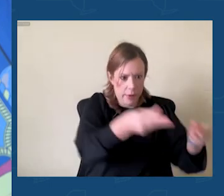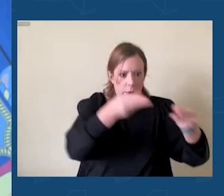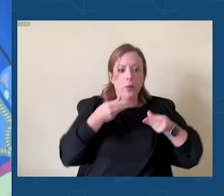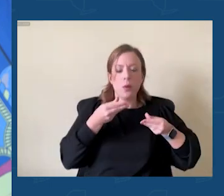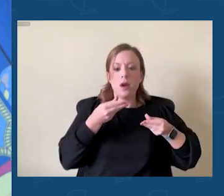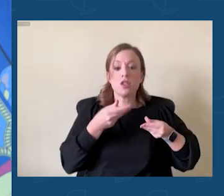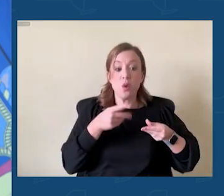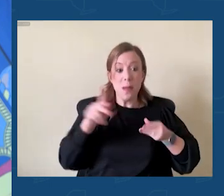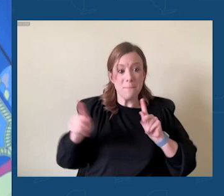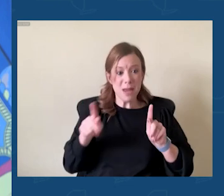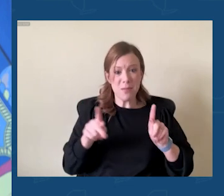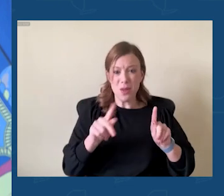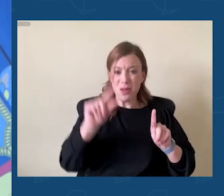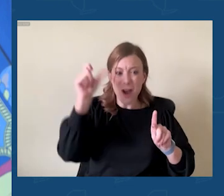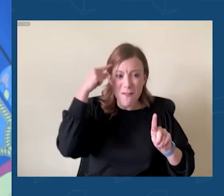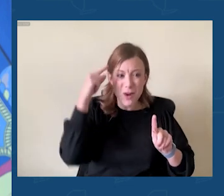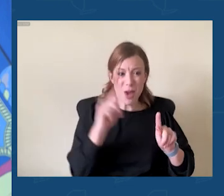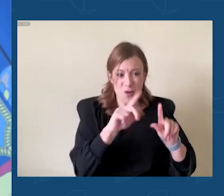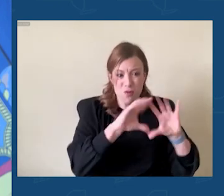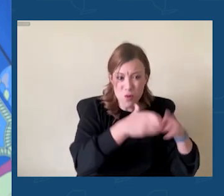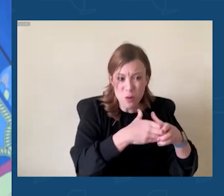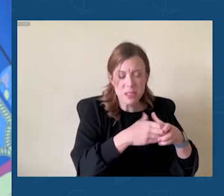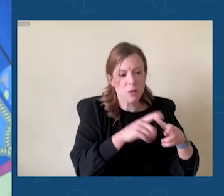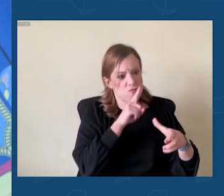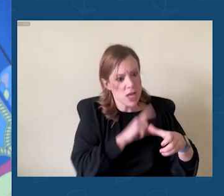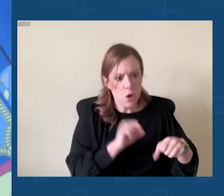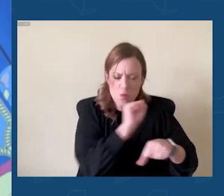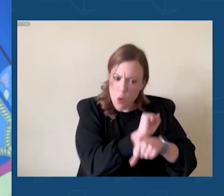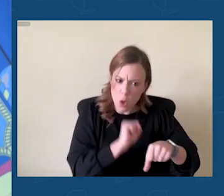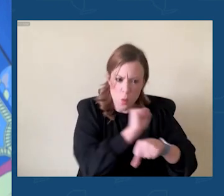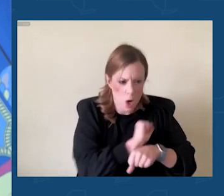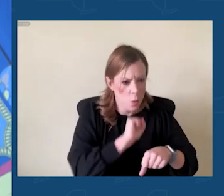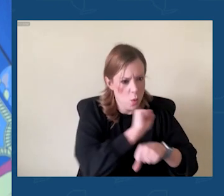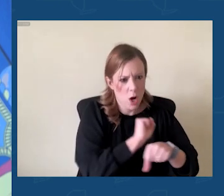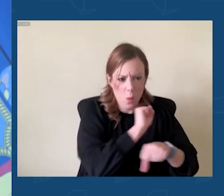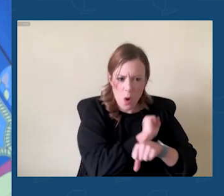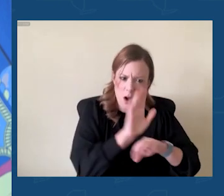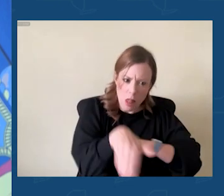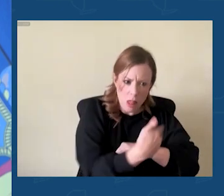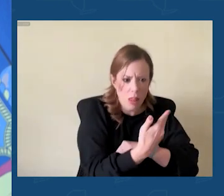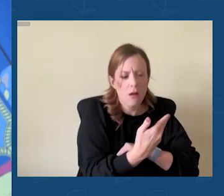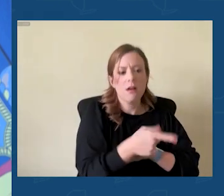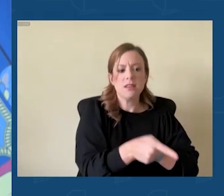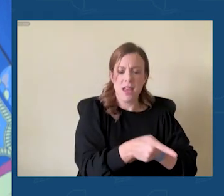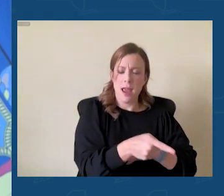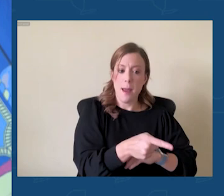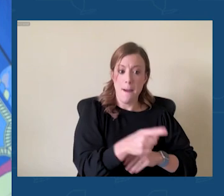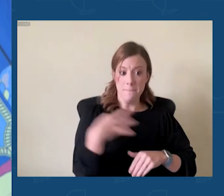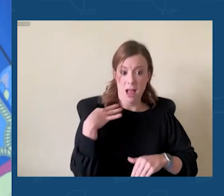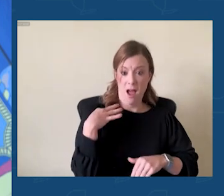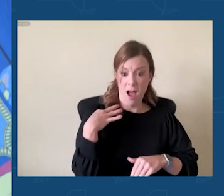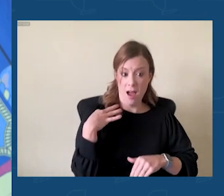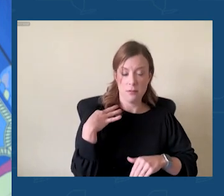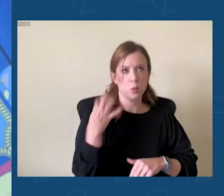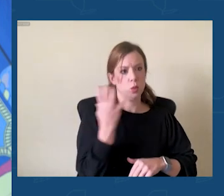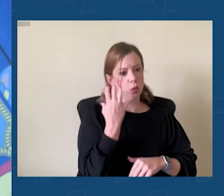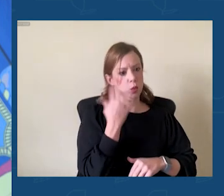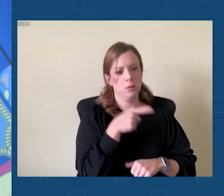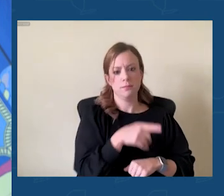extra hours and the extra weekends and the extra nights of making this happen. And so I tell you, I get to do a lot as